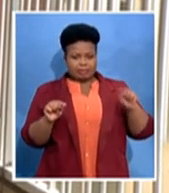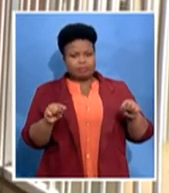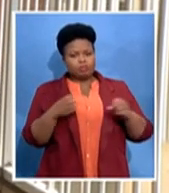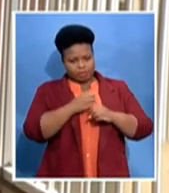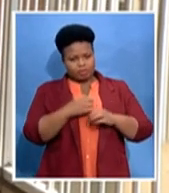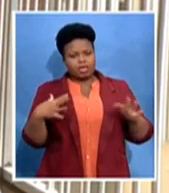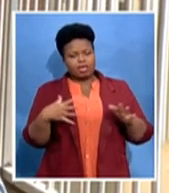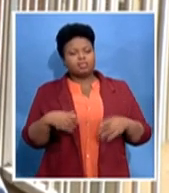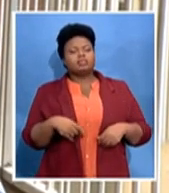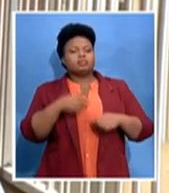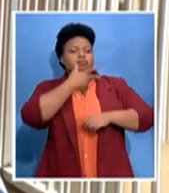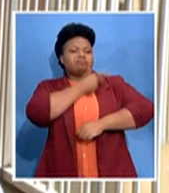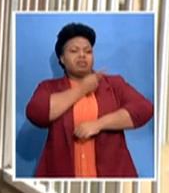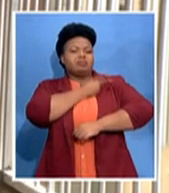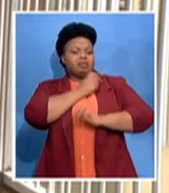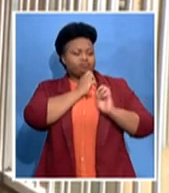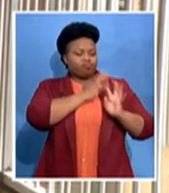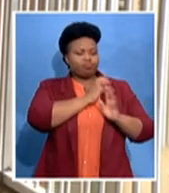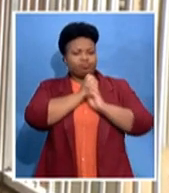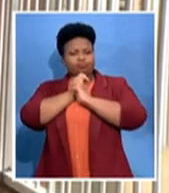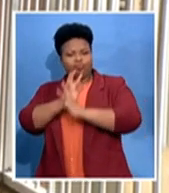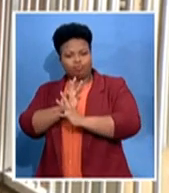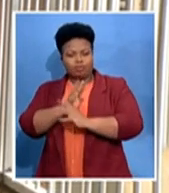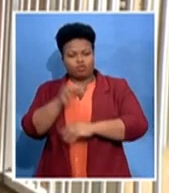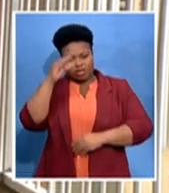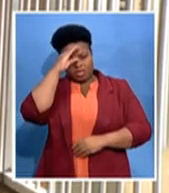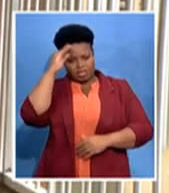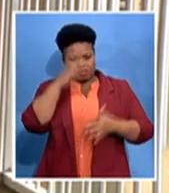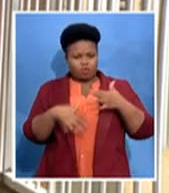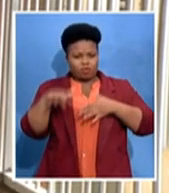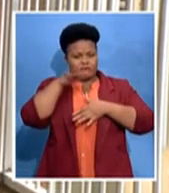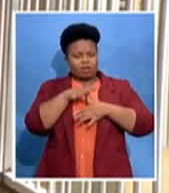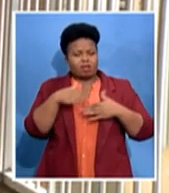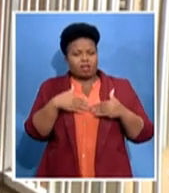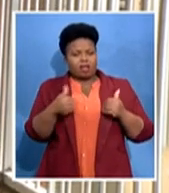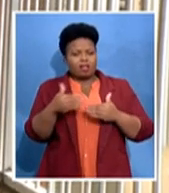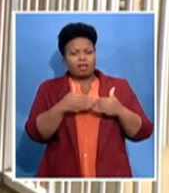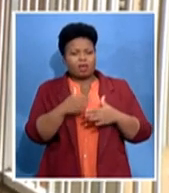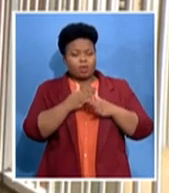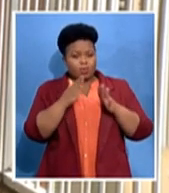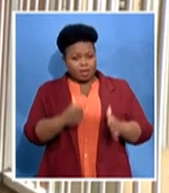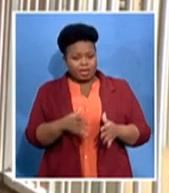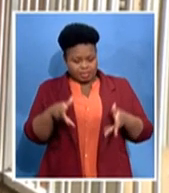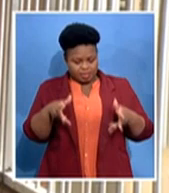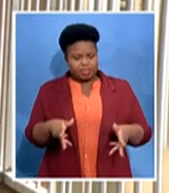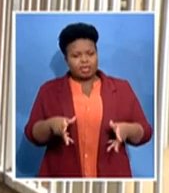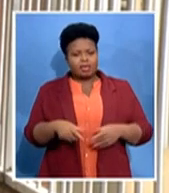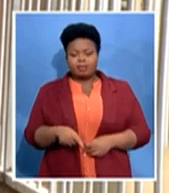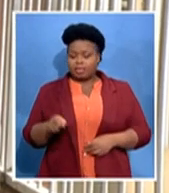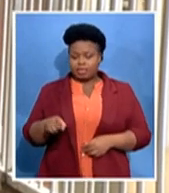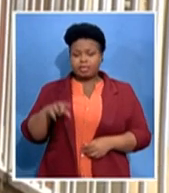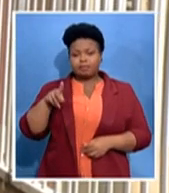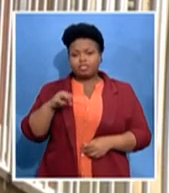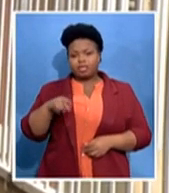these vaccines and the rollout will be administered here at the Prince Mshiyeni. Currently, as you can see in my background, I'm going to